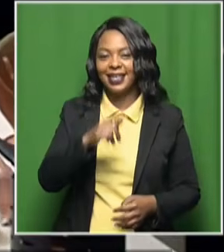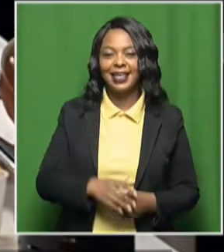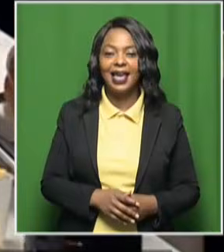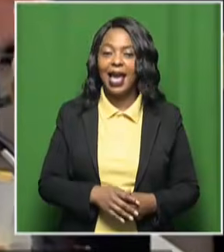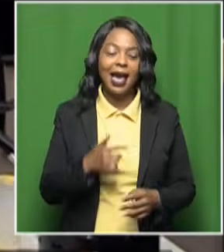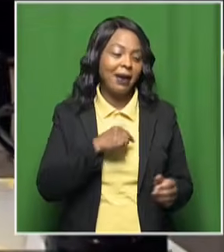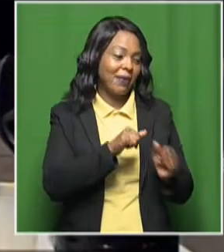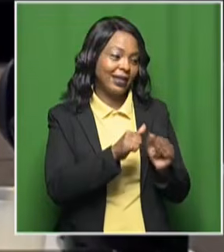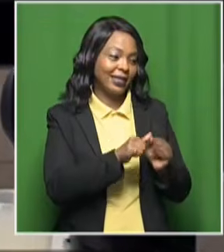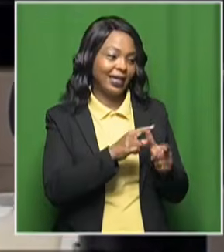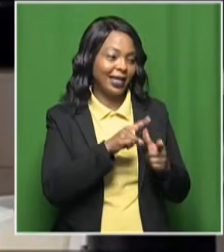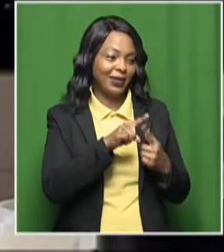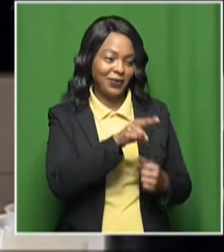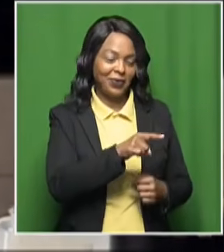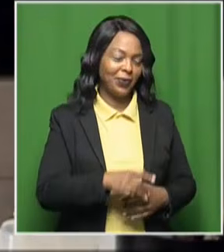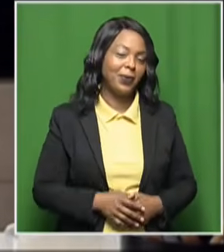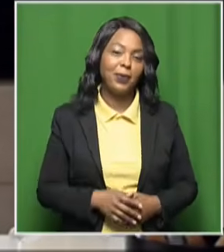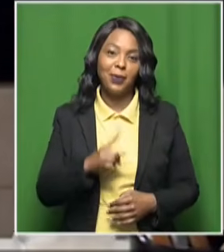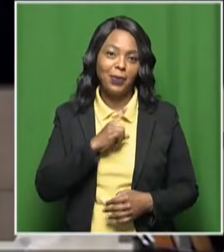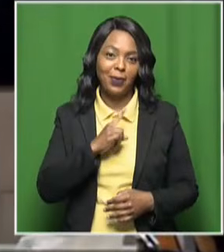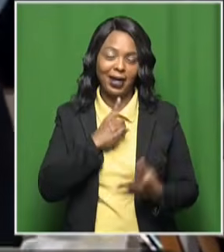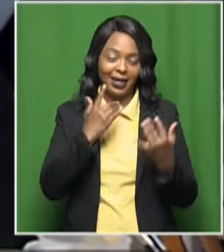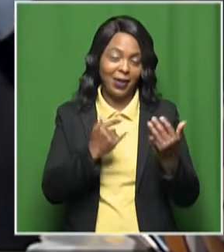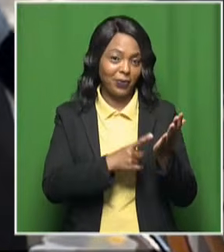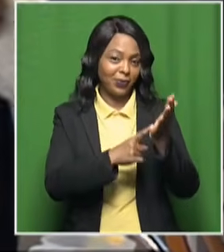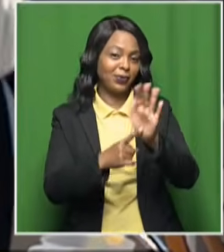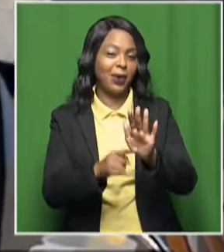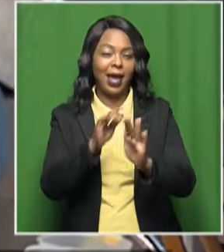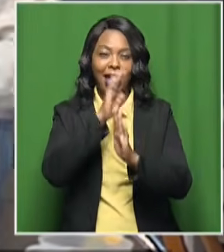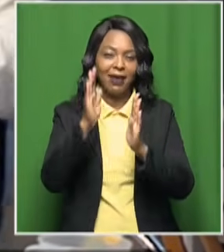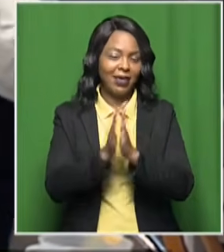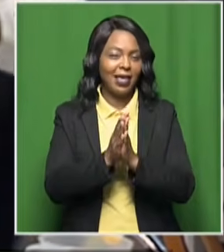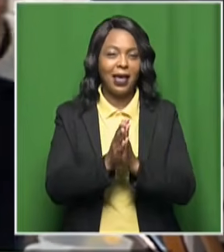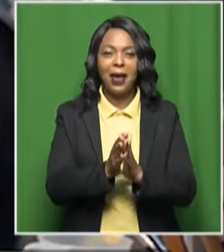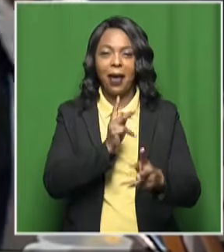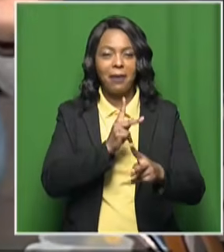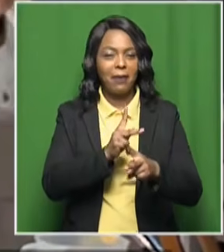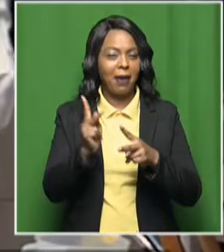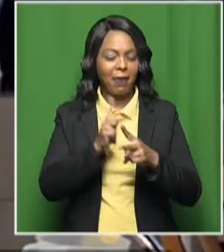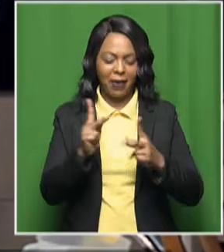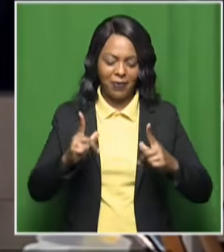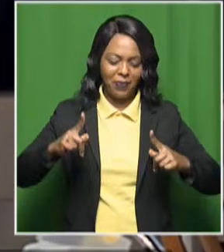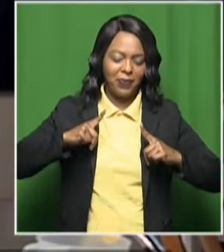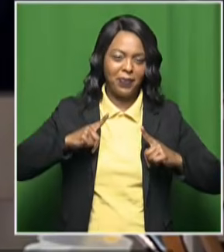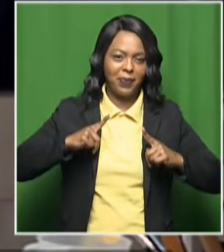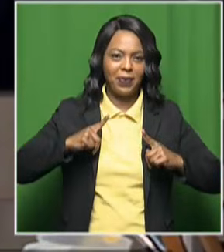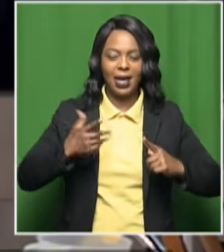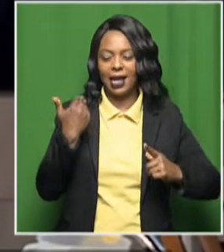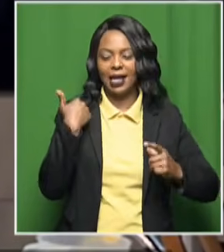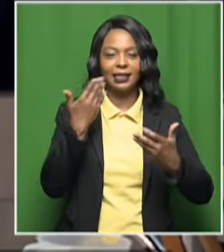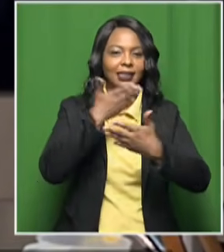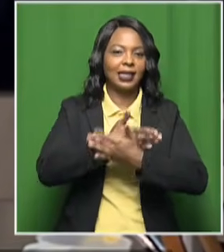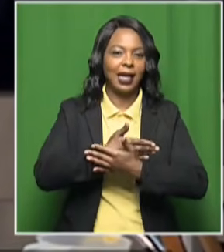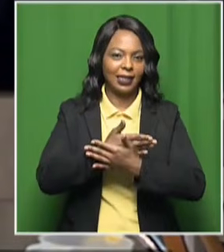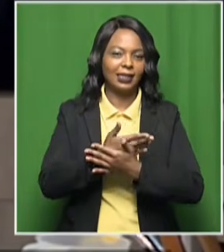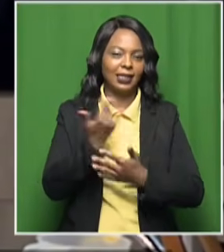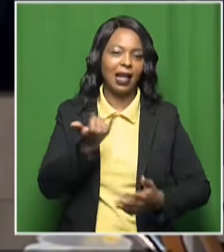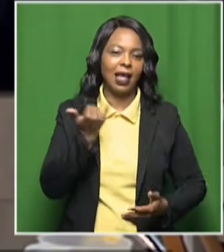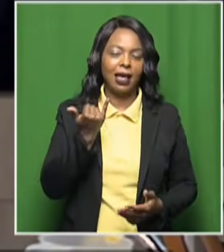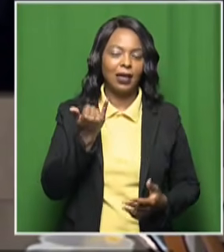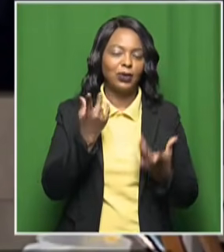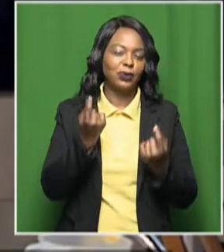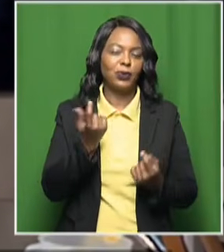you... So let me put you into the picture. All of this prep work was supposedly meant to be done last night as homework. Okay. And then